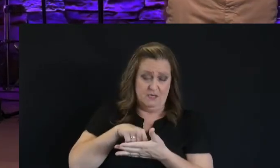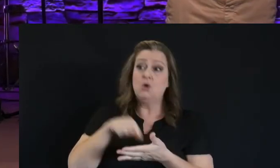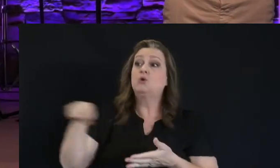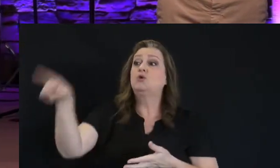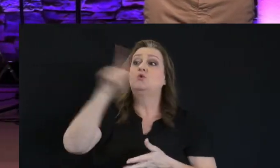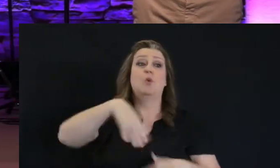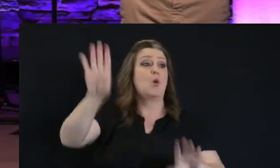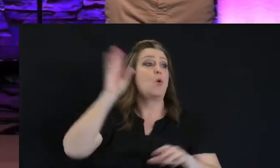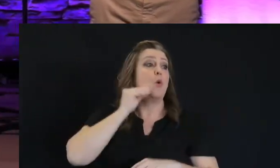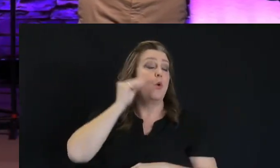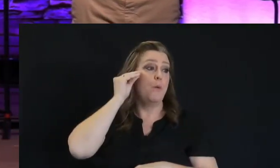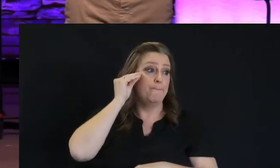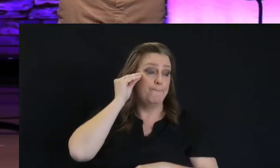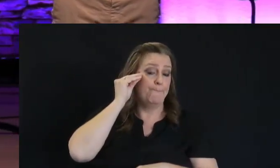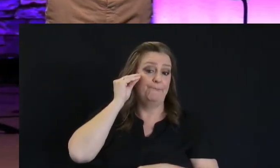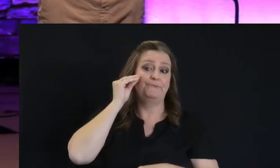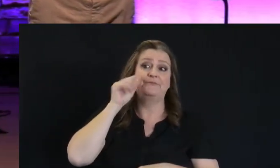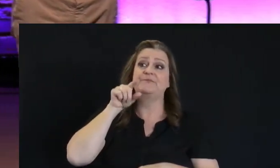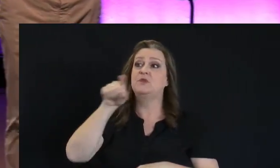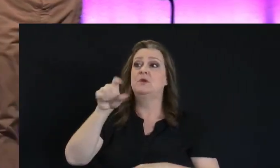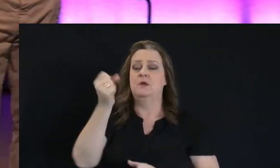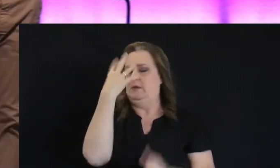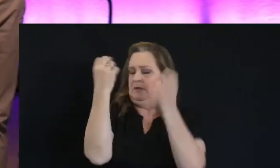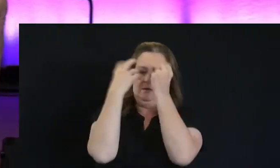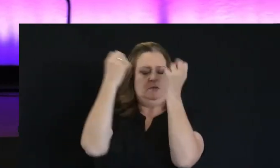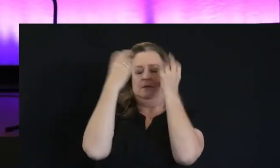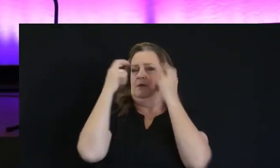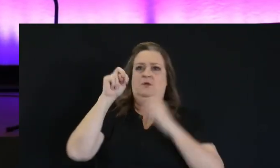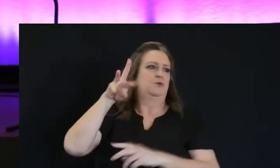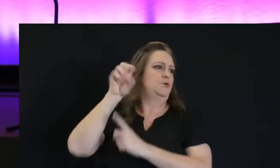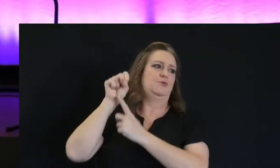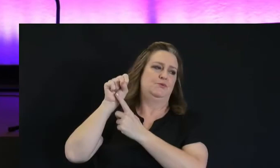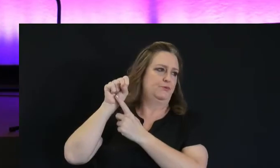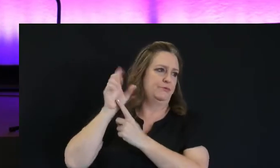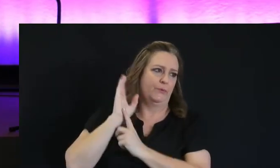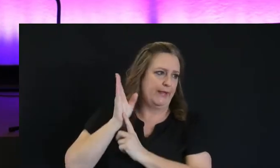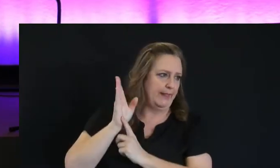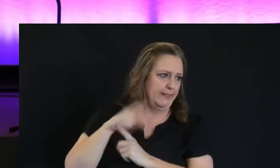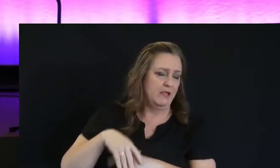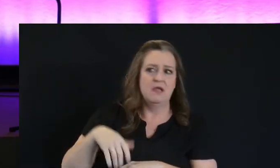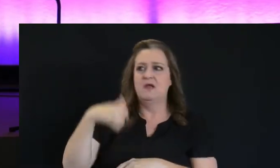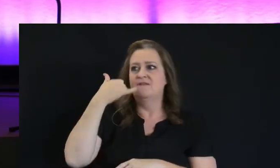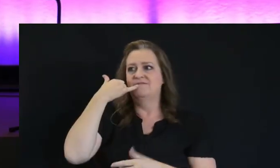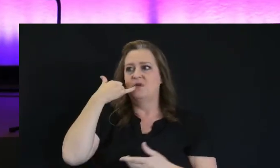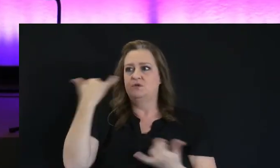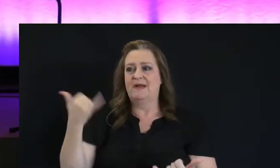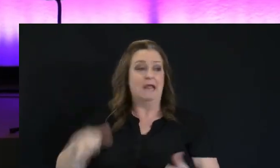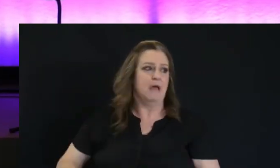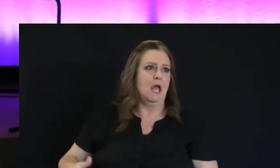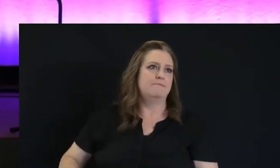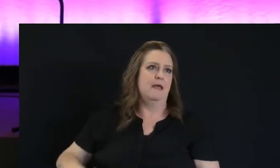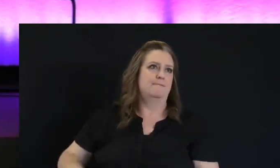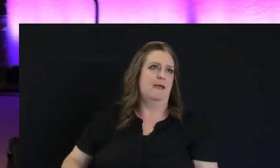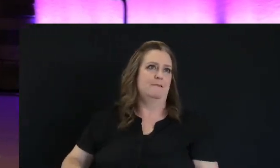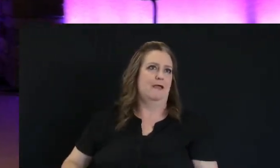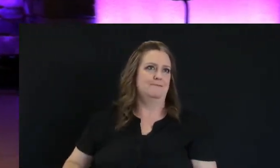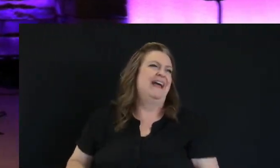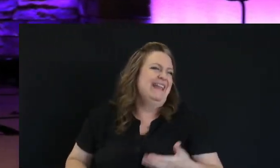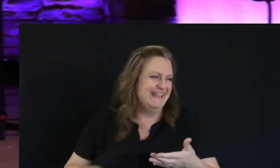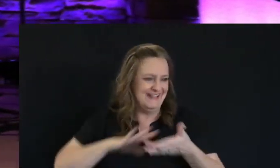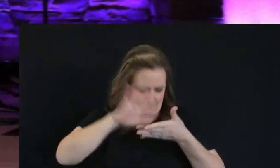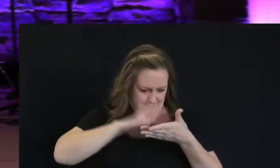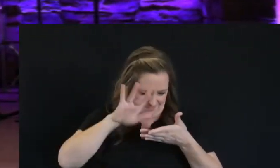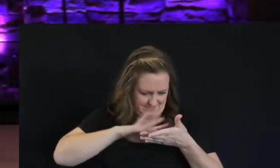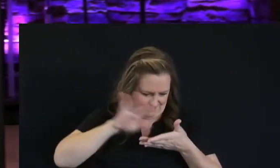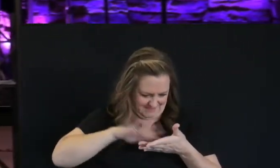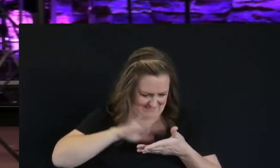going to go home, and you are going to be inundated with news. Your phones right now are probably buzzing because you're getting the headline news.